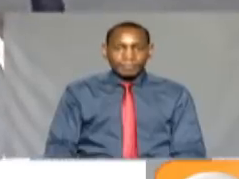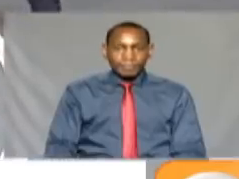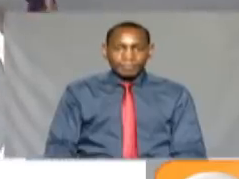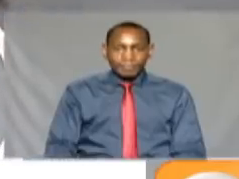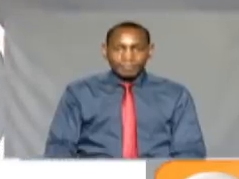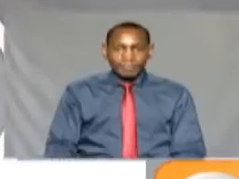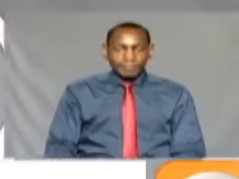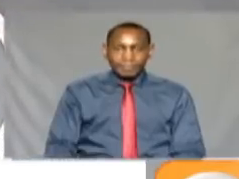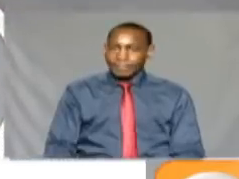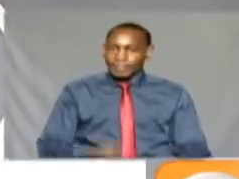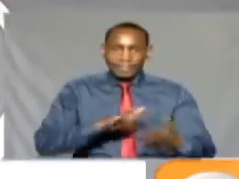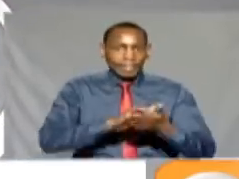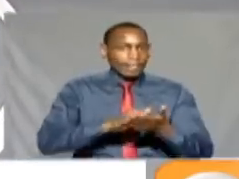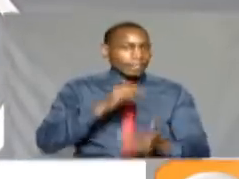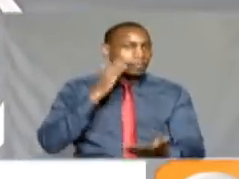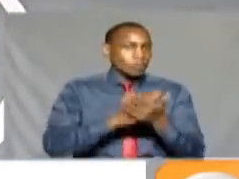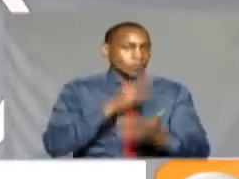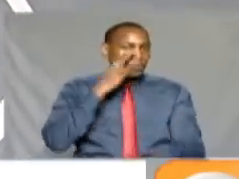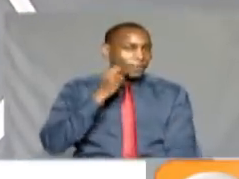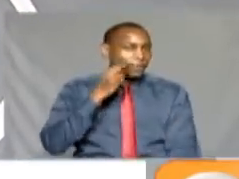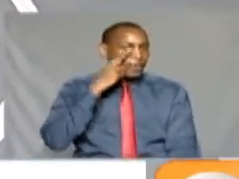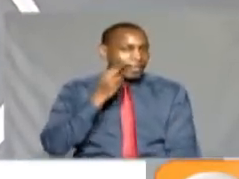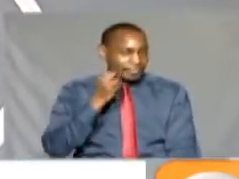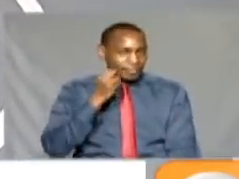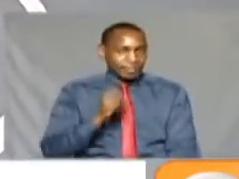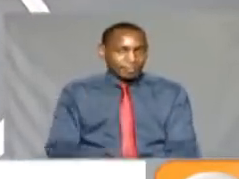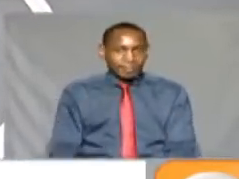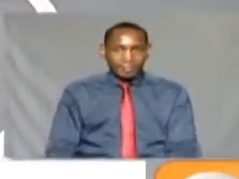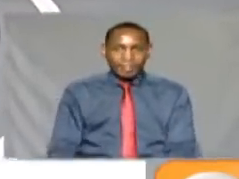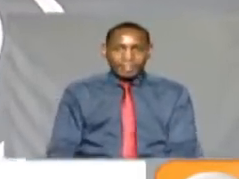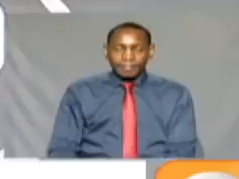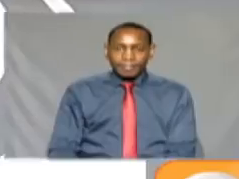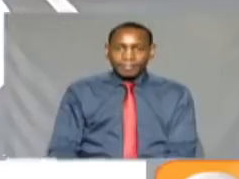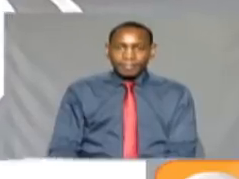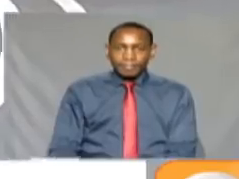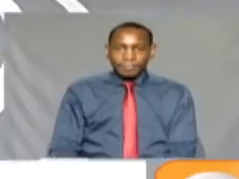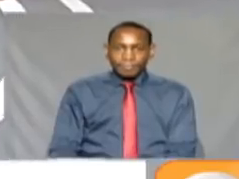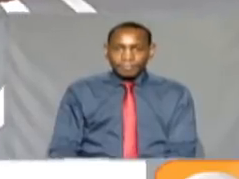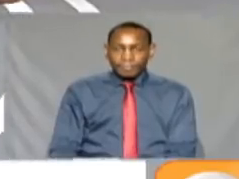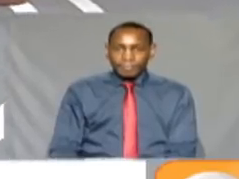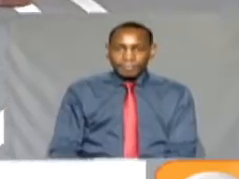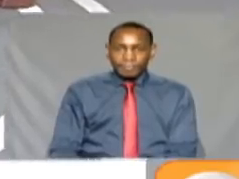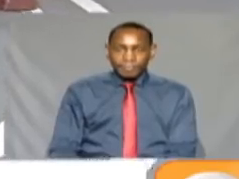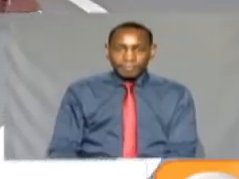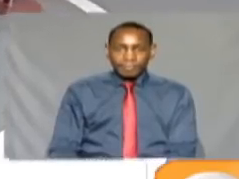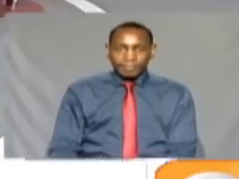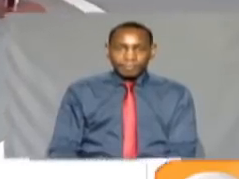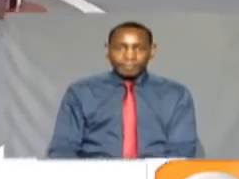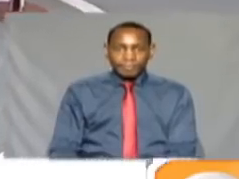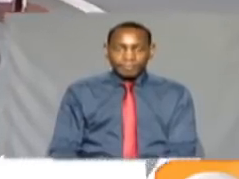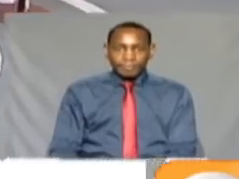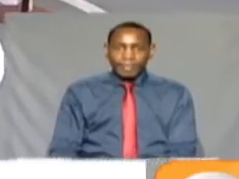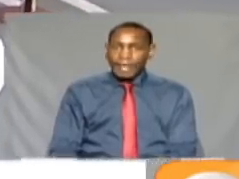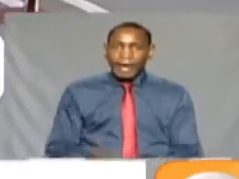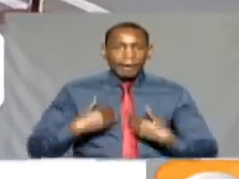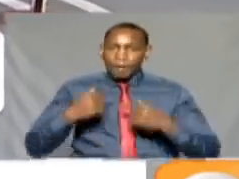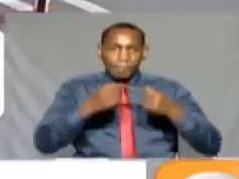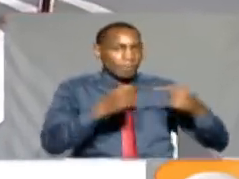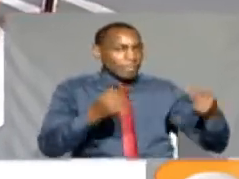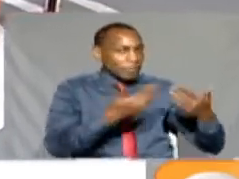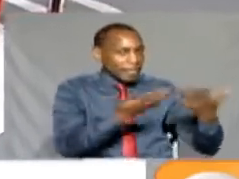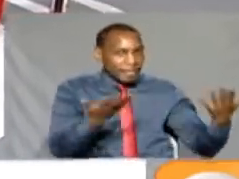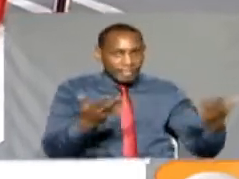That was a good one. What? Did you ever get any fallout? Any? Yes, you're